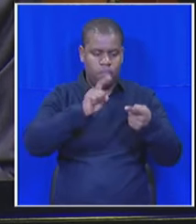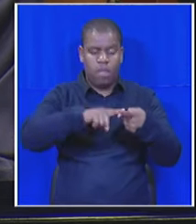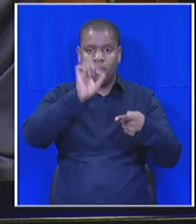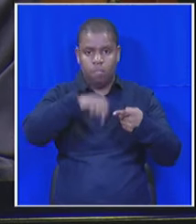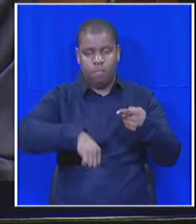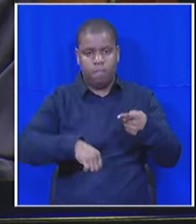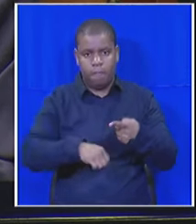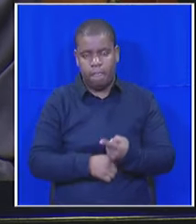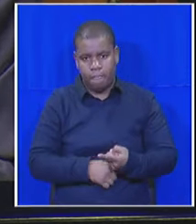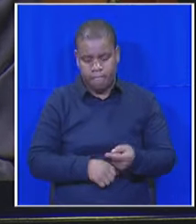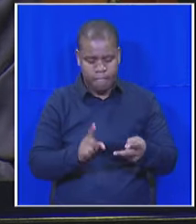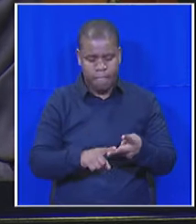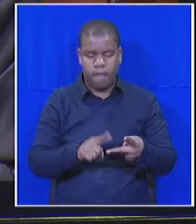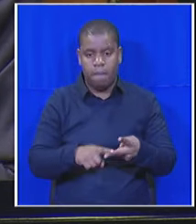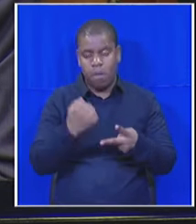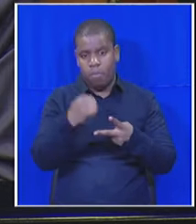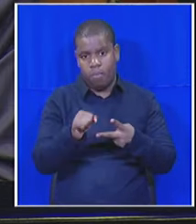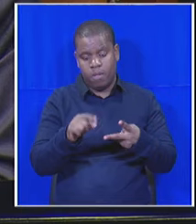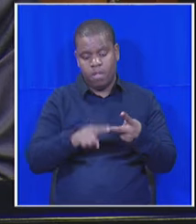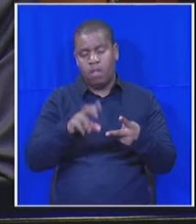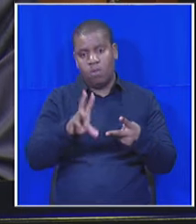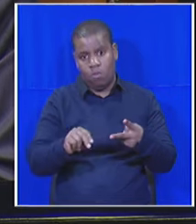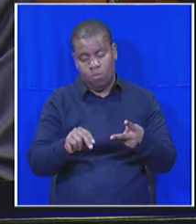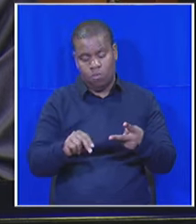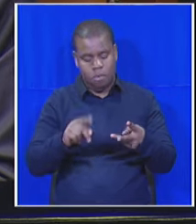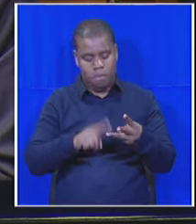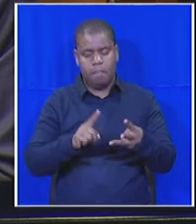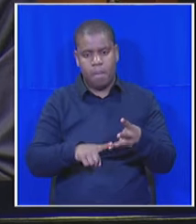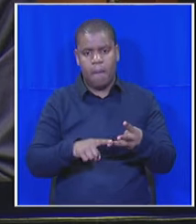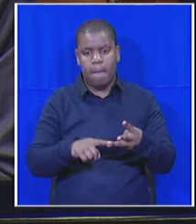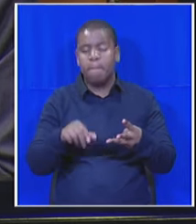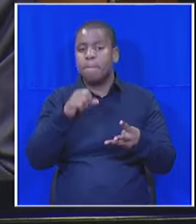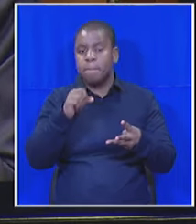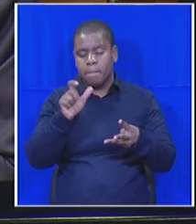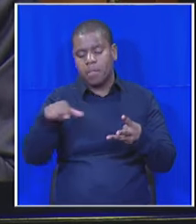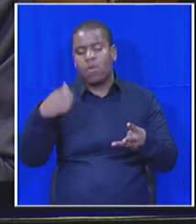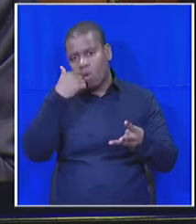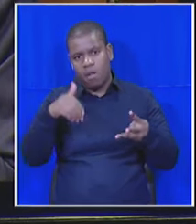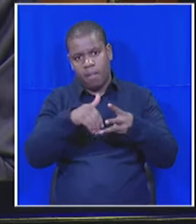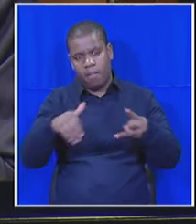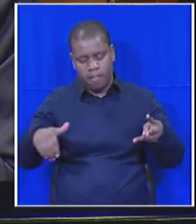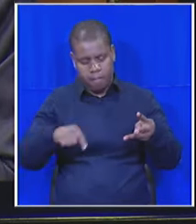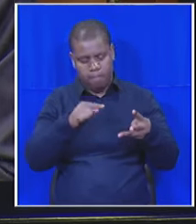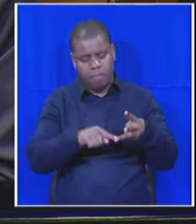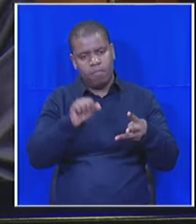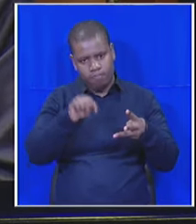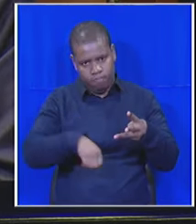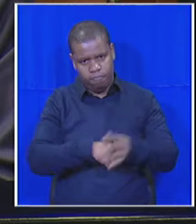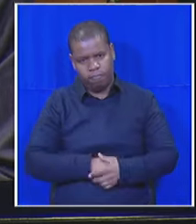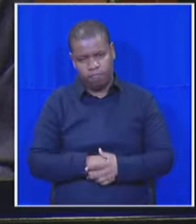button. Those against should press the no button. And those wishing to abstain should press the abstain